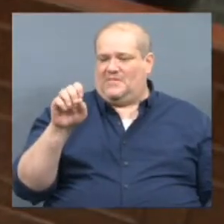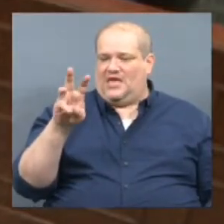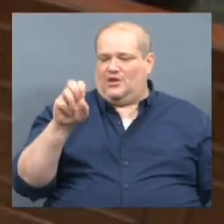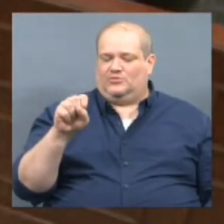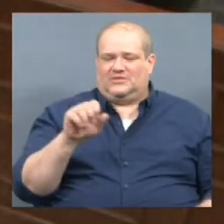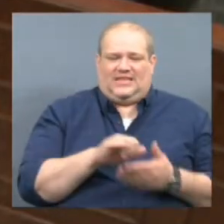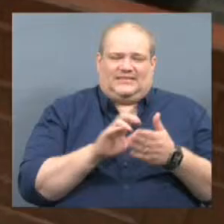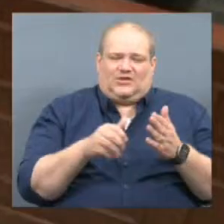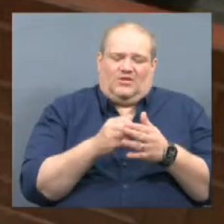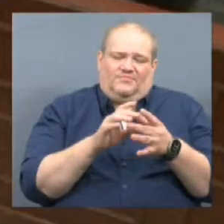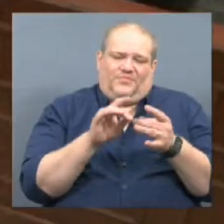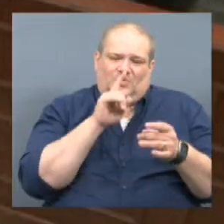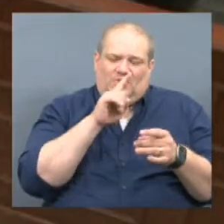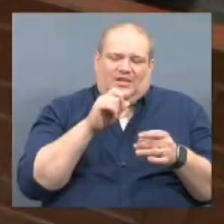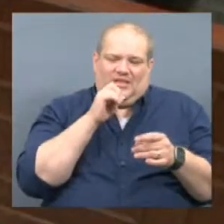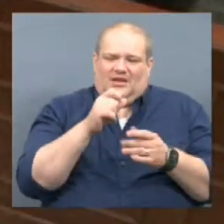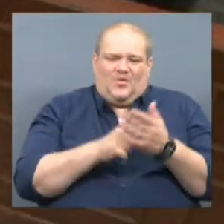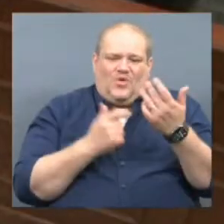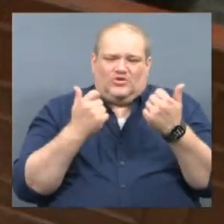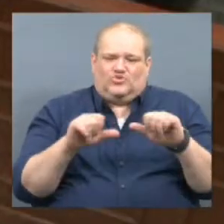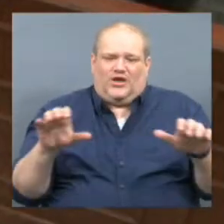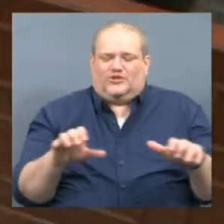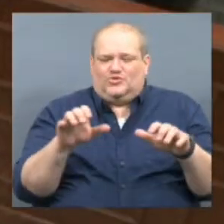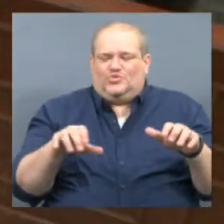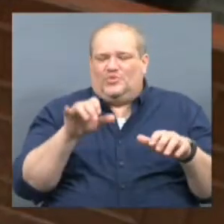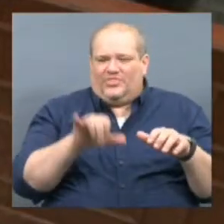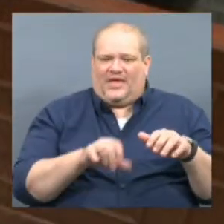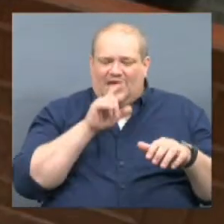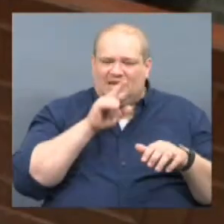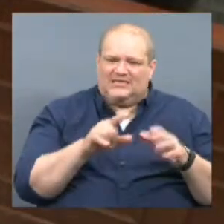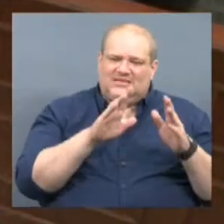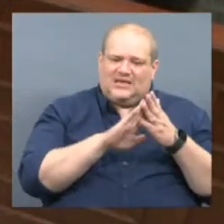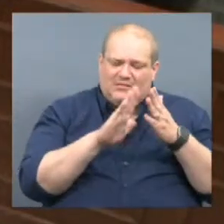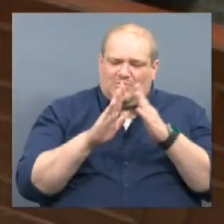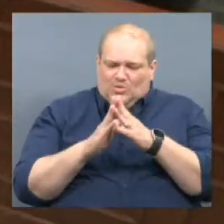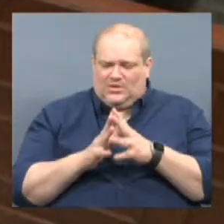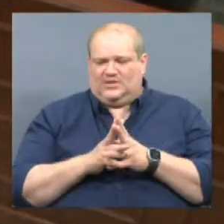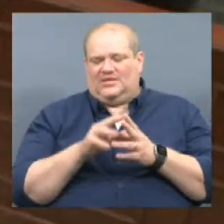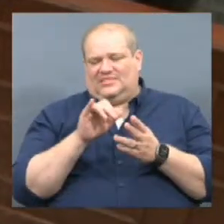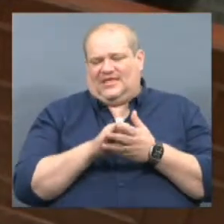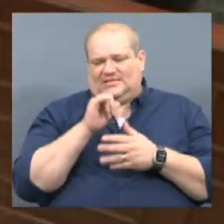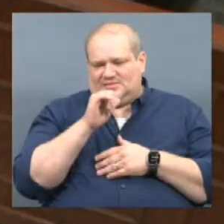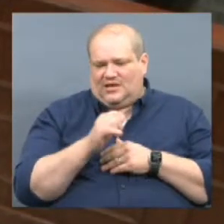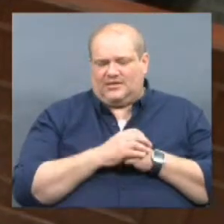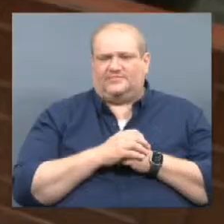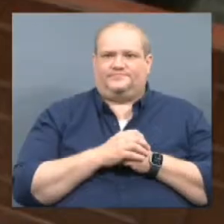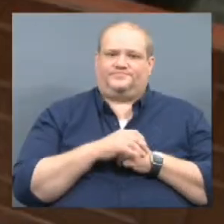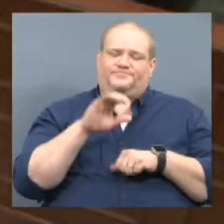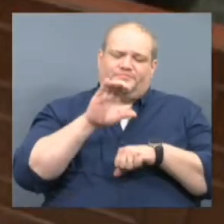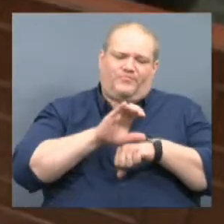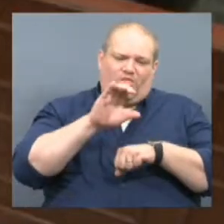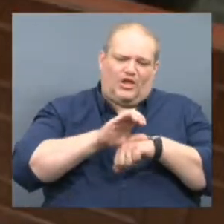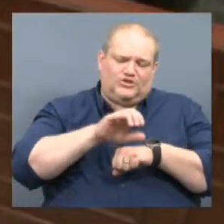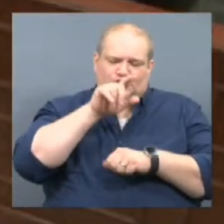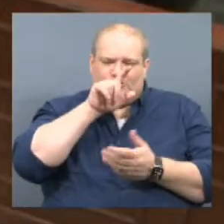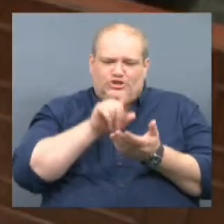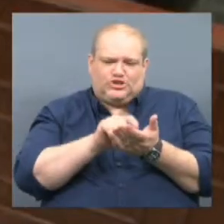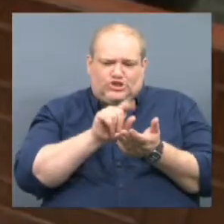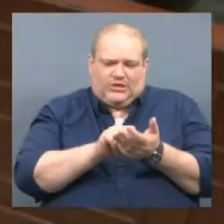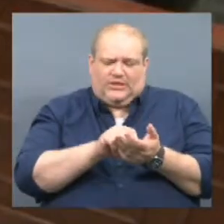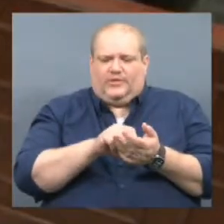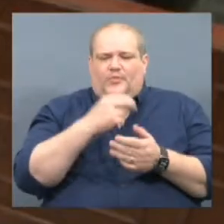all I'm saying. It's really not for what they're trying to do. It's a community. It's not a church's chicken or